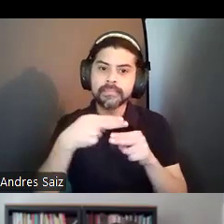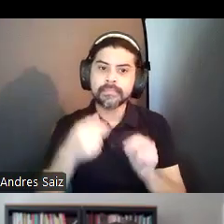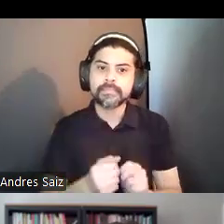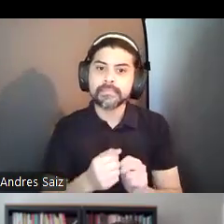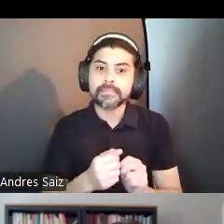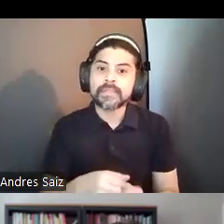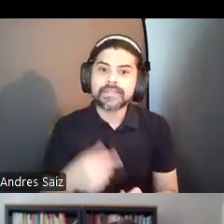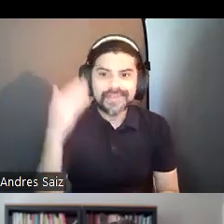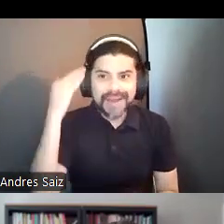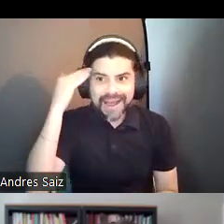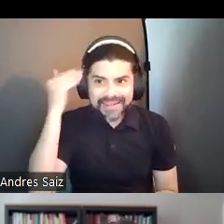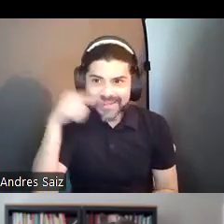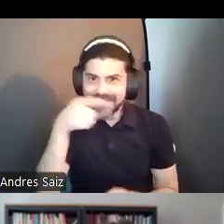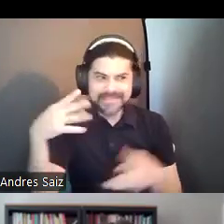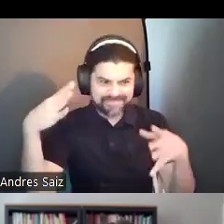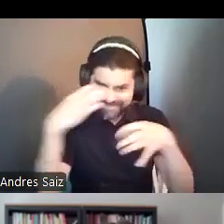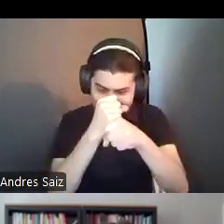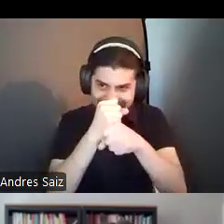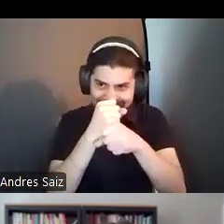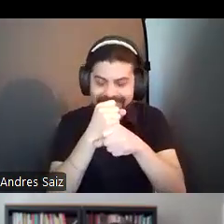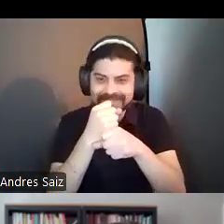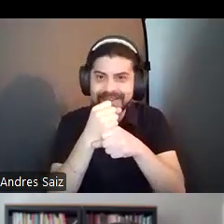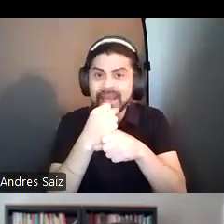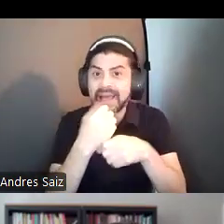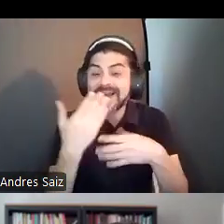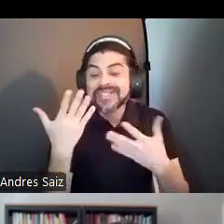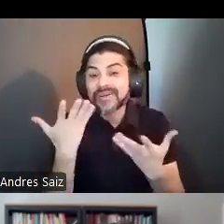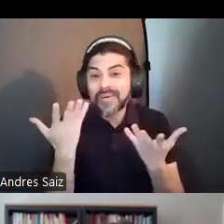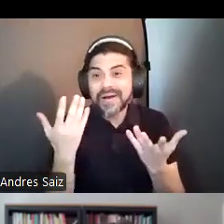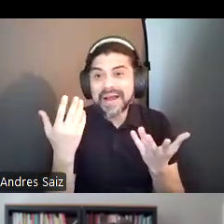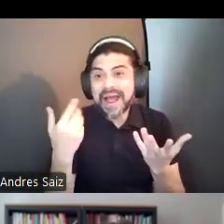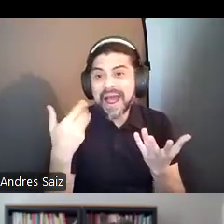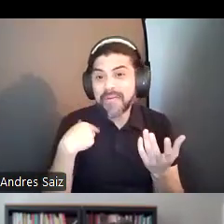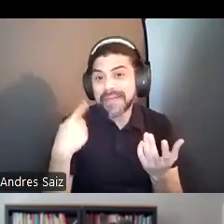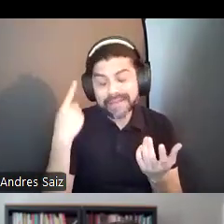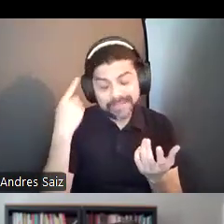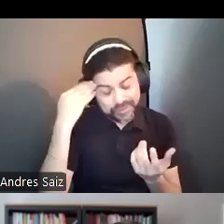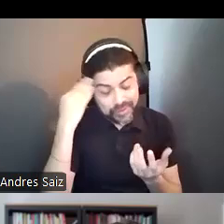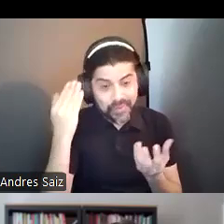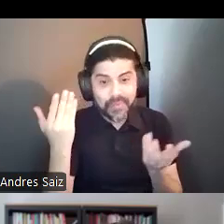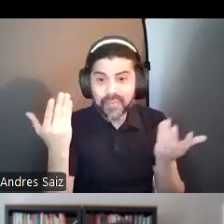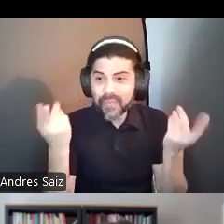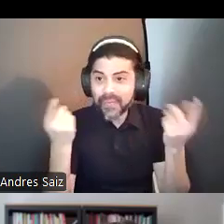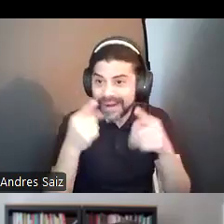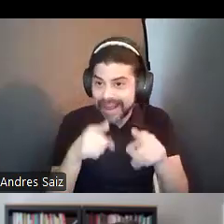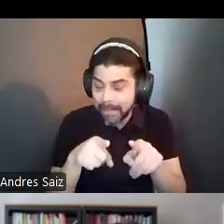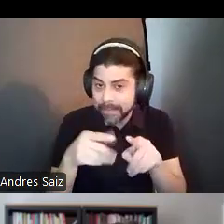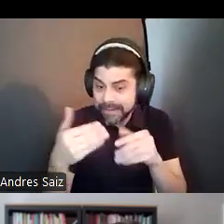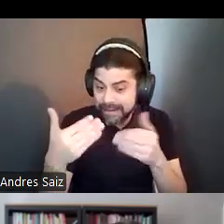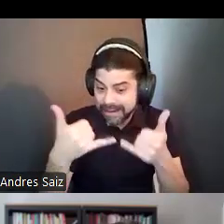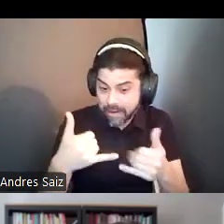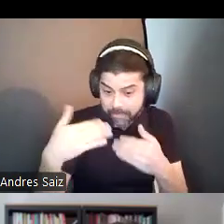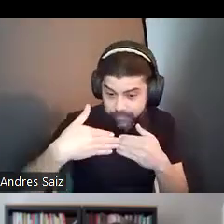So I know that was a very quick run through, so I would like to hear what's coming up for the group, just if you have clarifying questions,